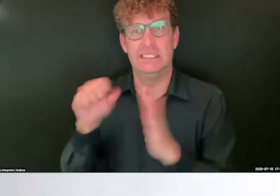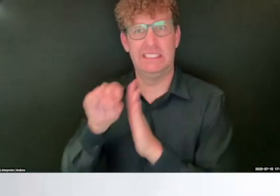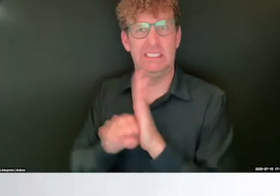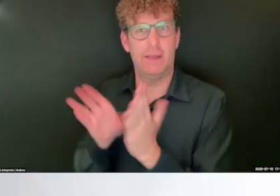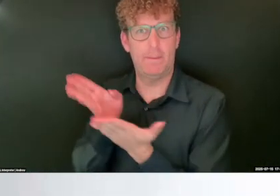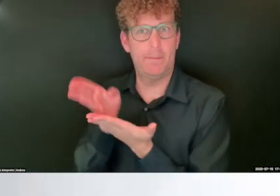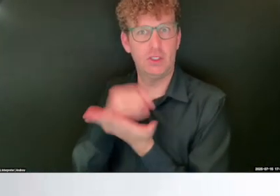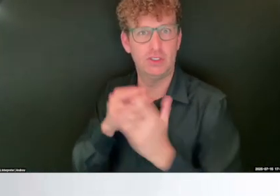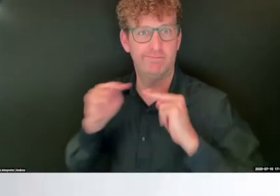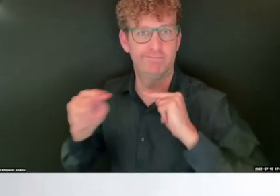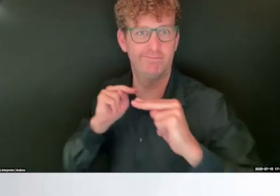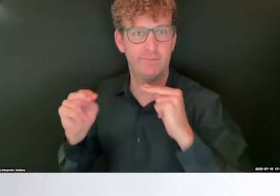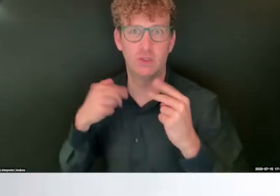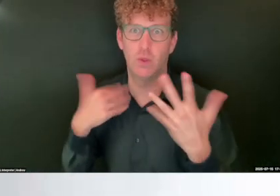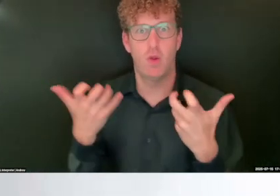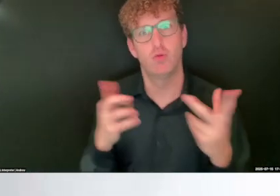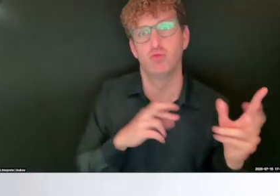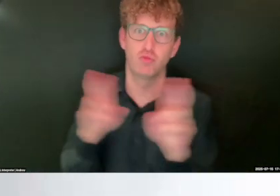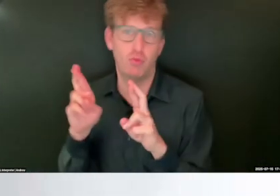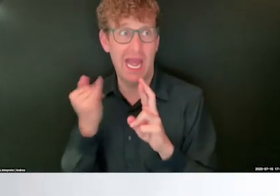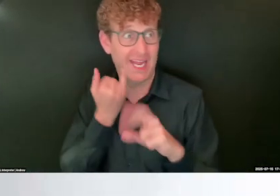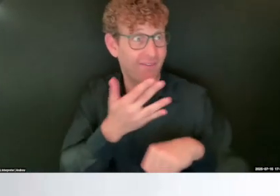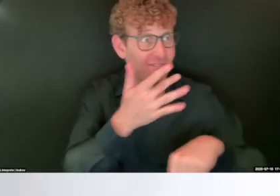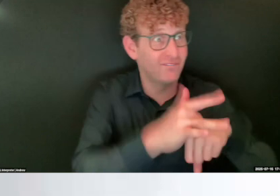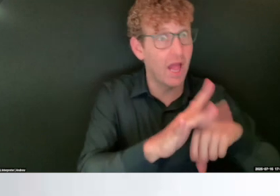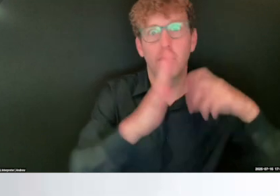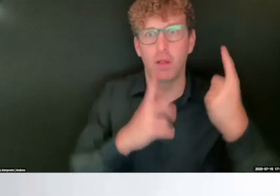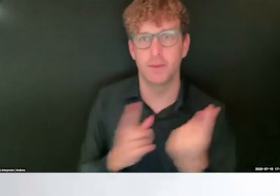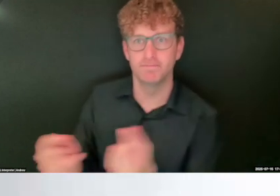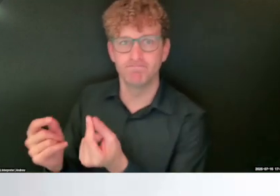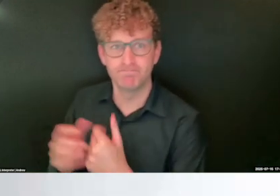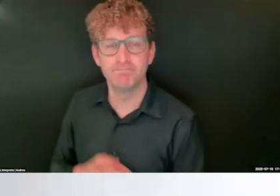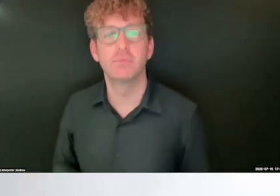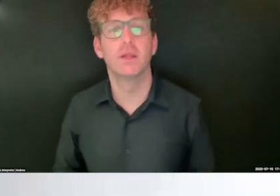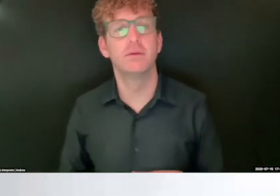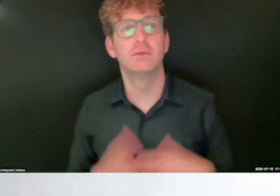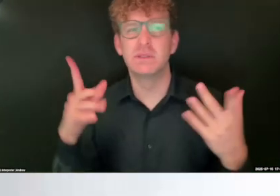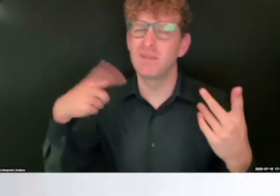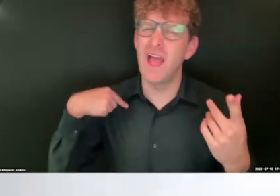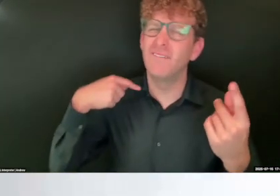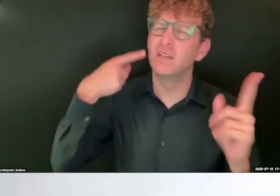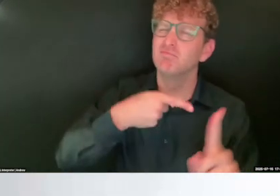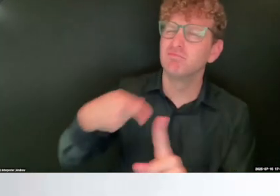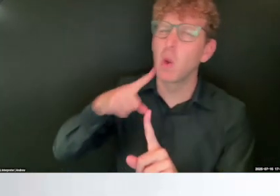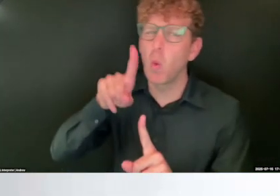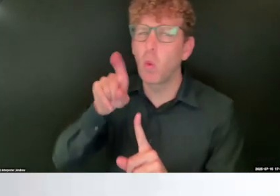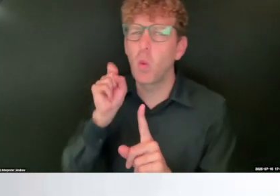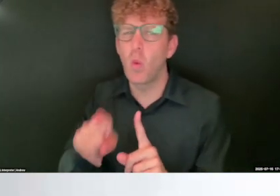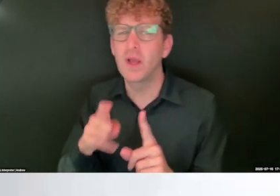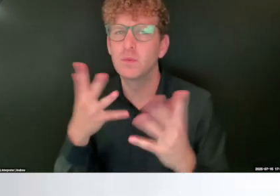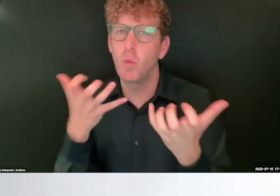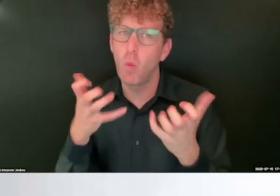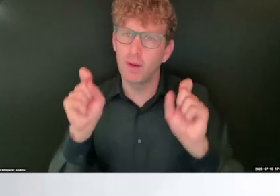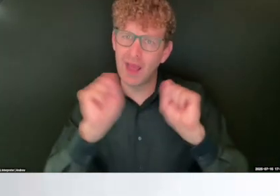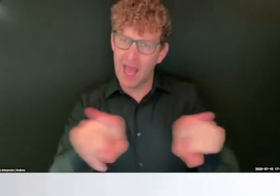becomes available. These are some specific questions we'd like to pose to all of you that were also discussed in our work group on